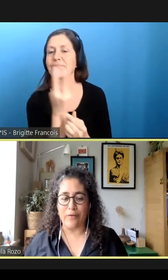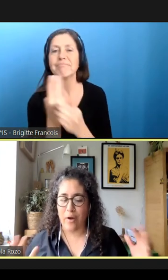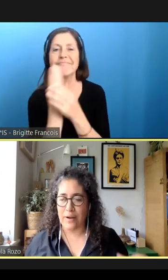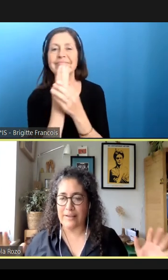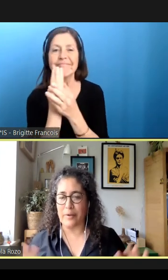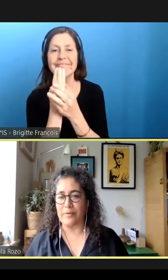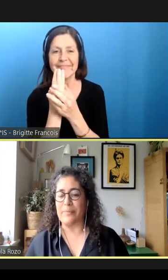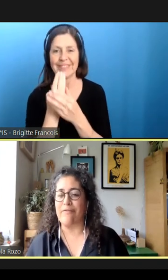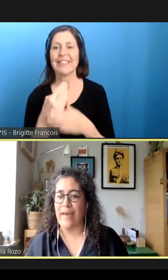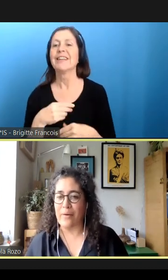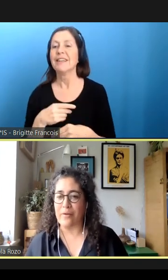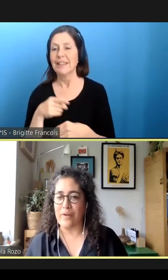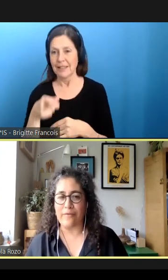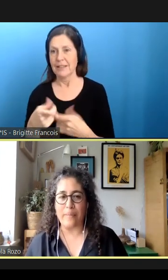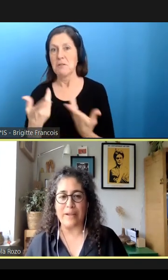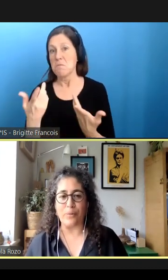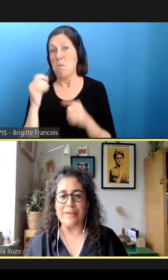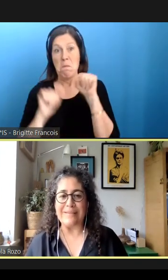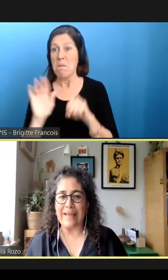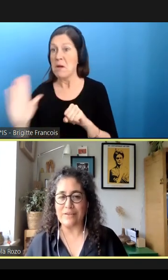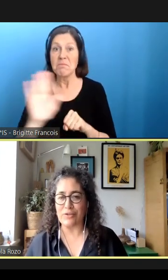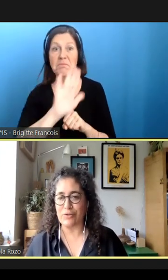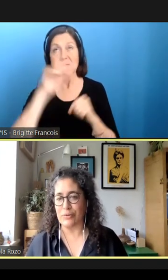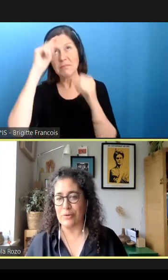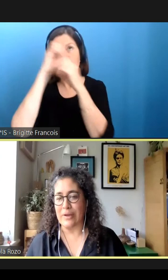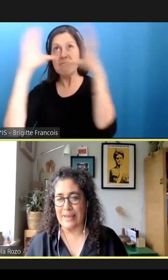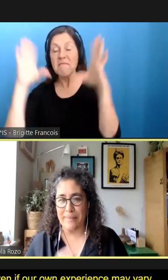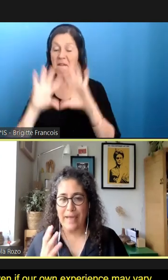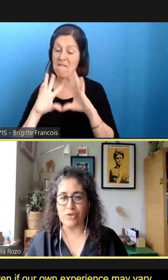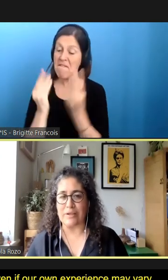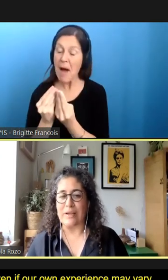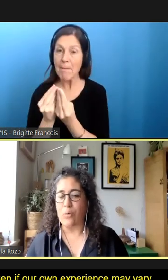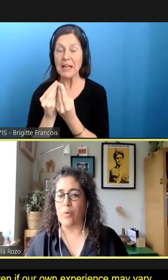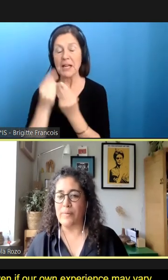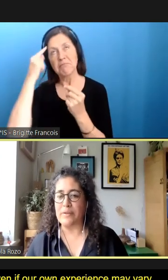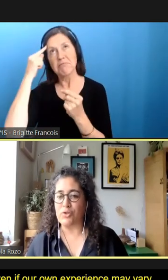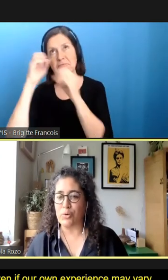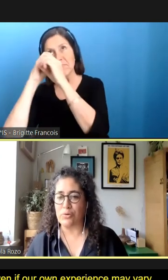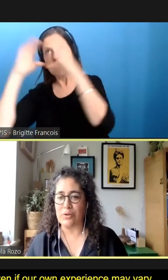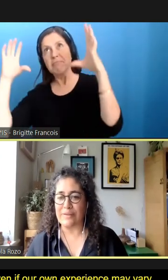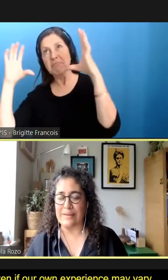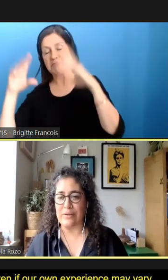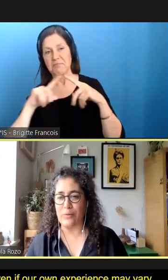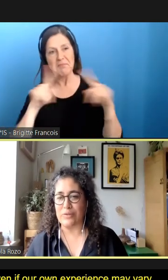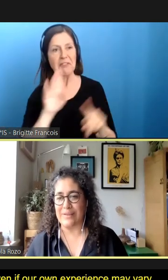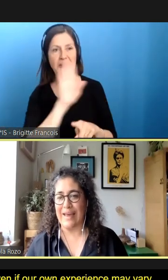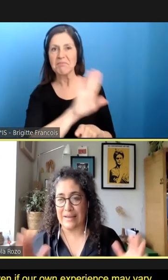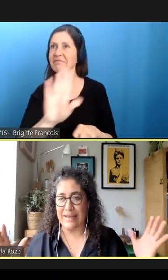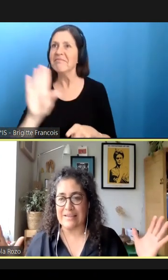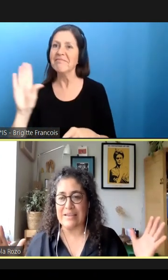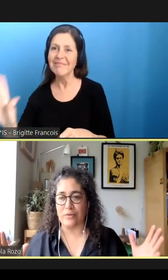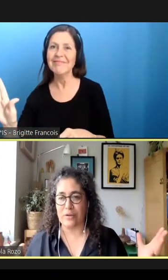even if our own experience may vary around family, we tend to imagine what we've been told it was